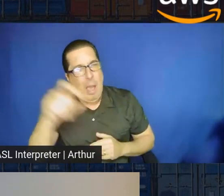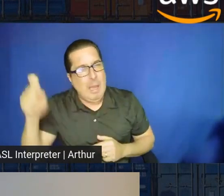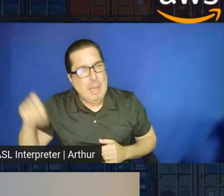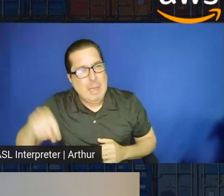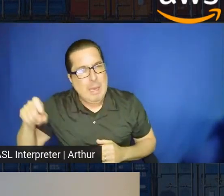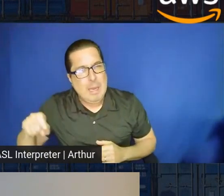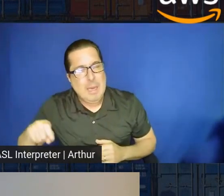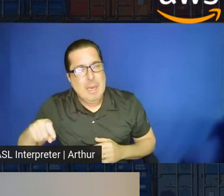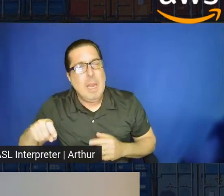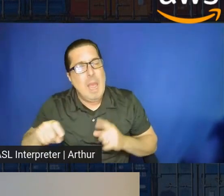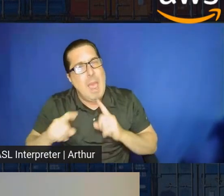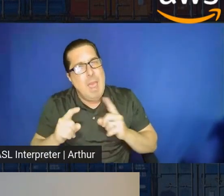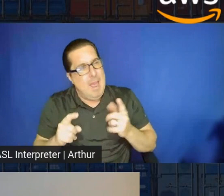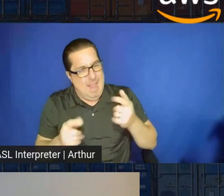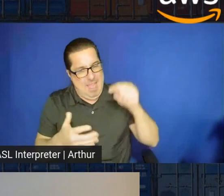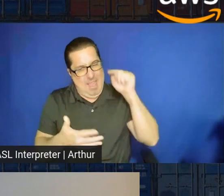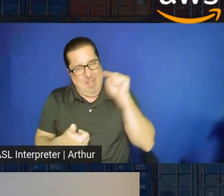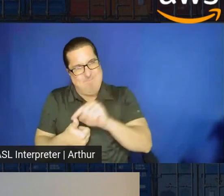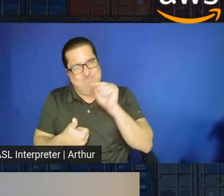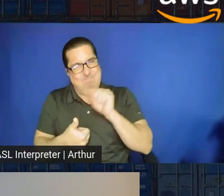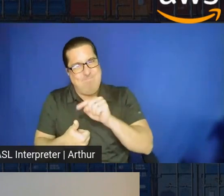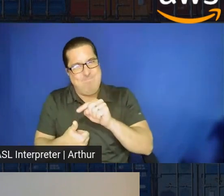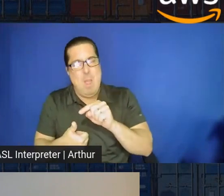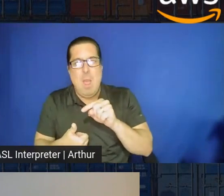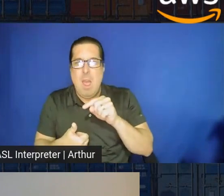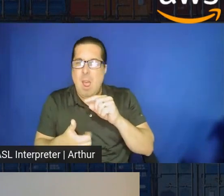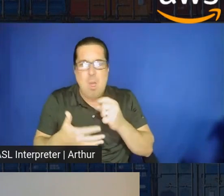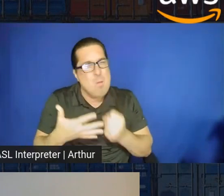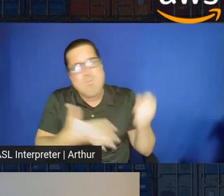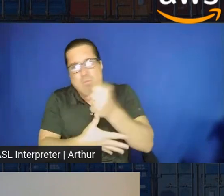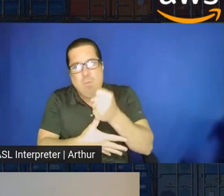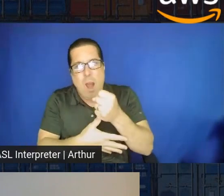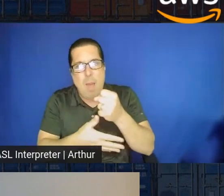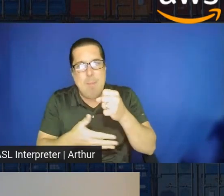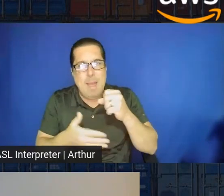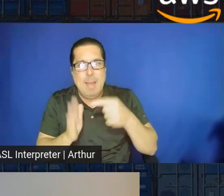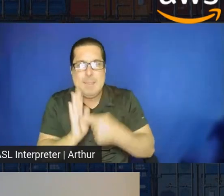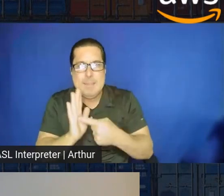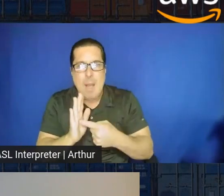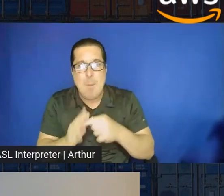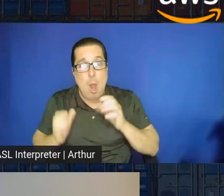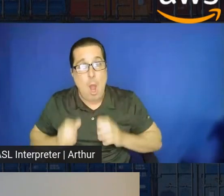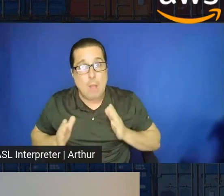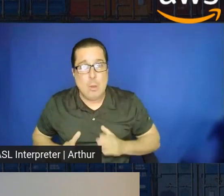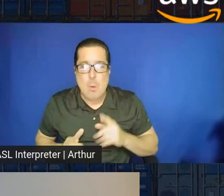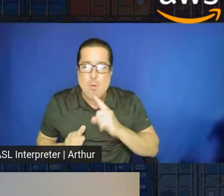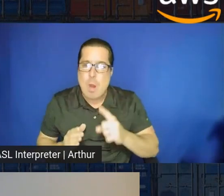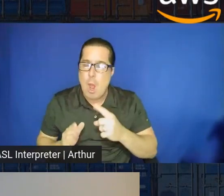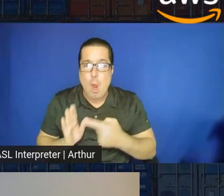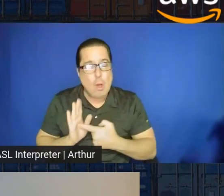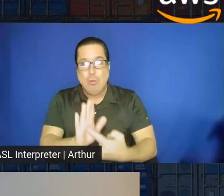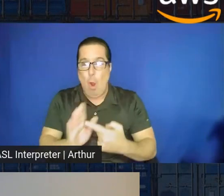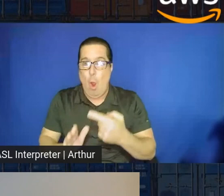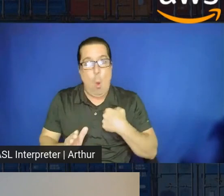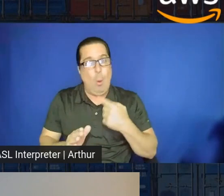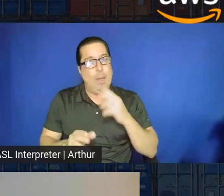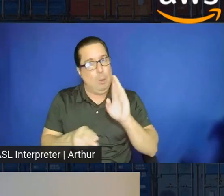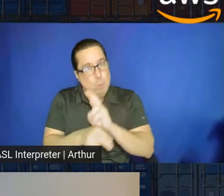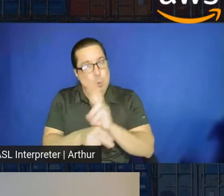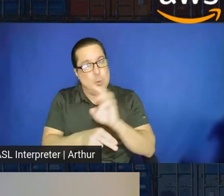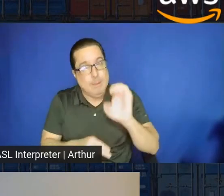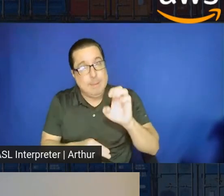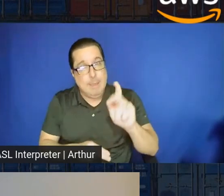of the kind of prime examples that you can think of, a customer example that really exemplifies why EKS